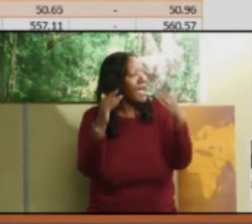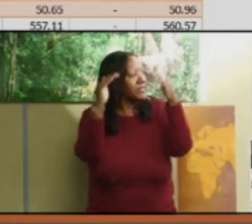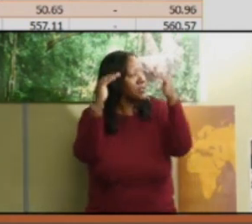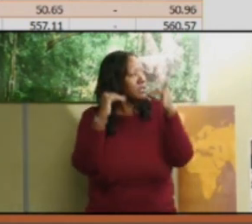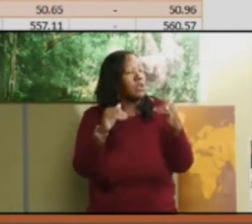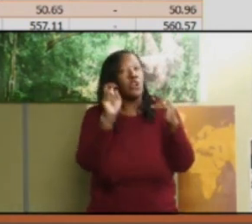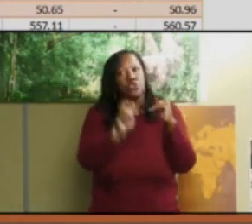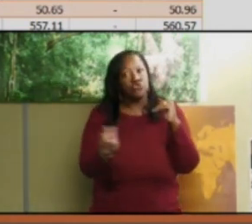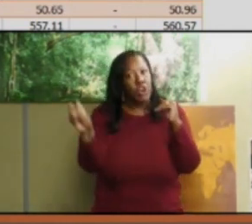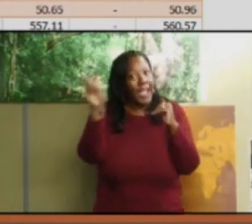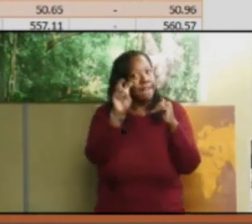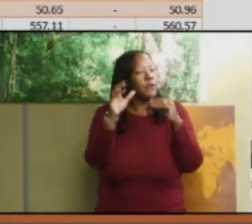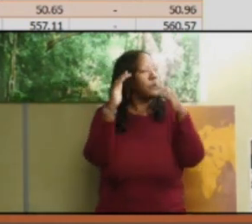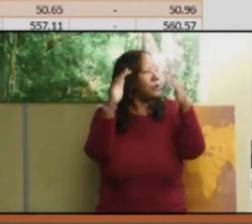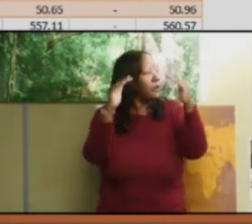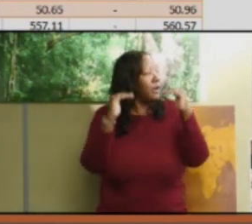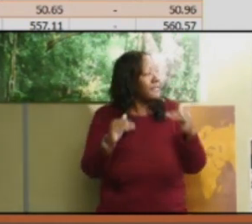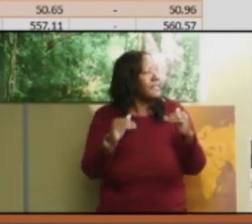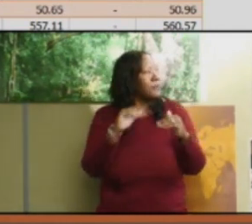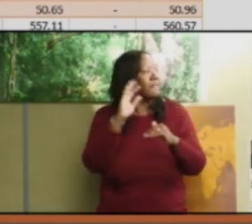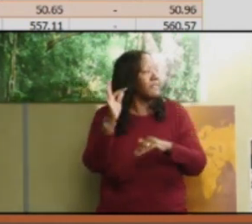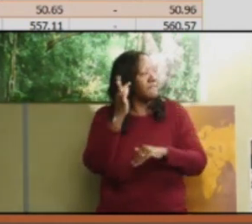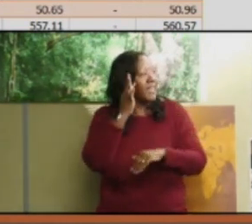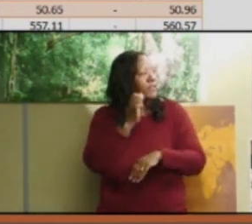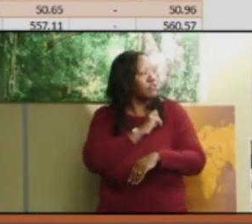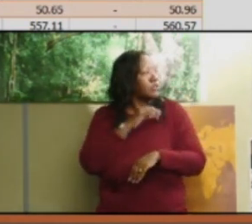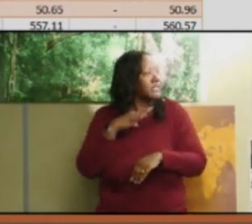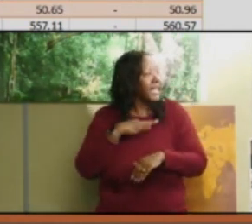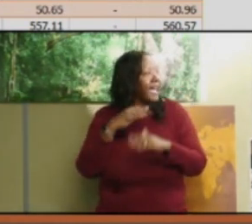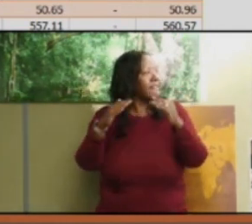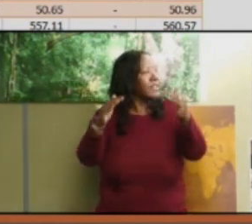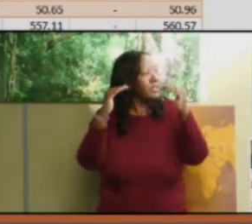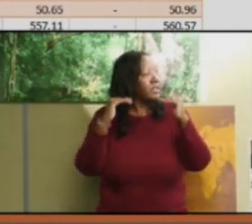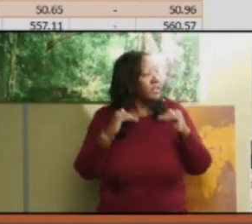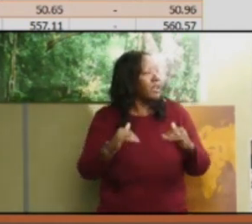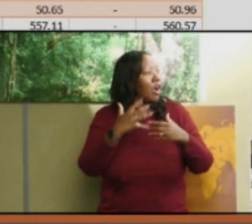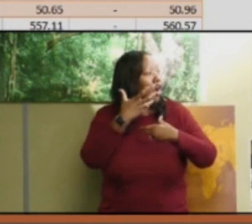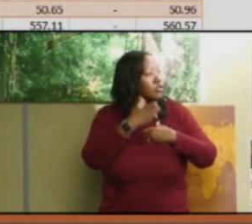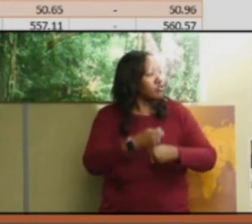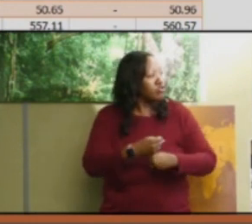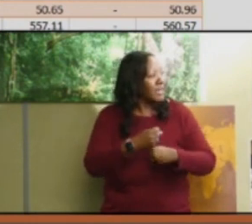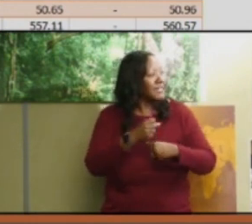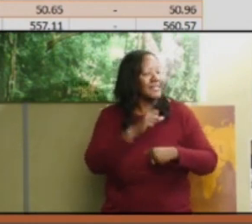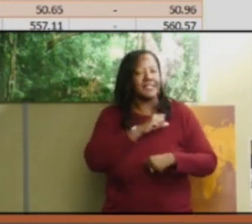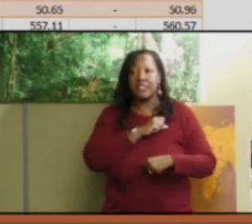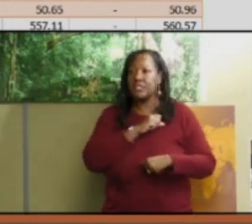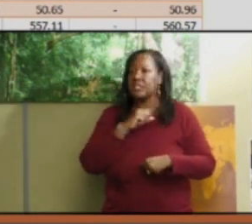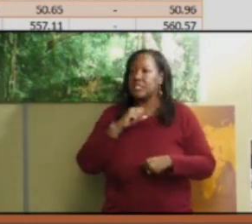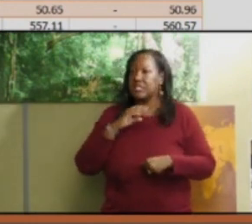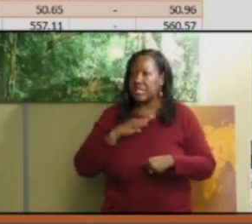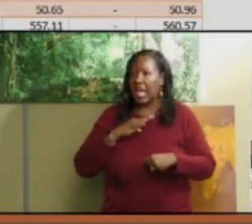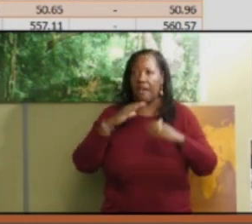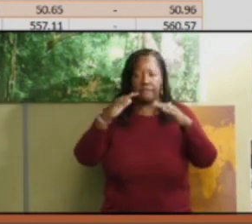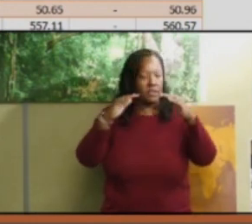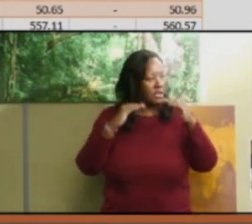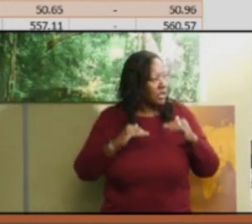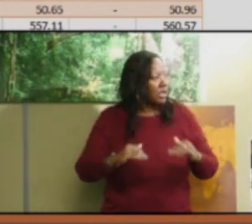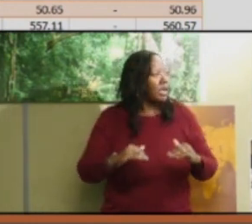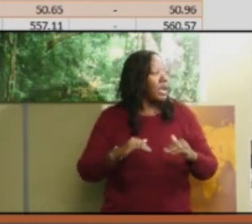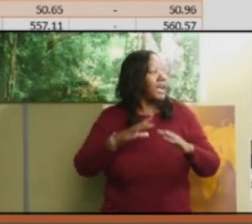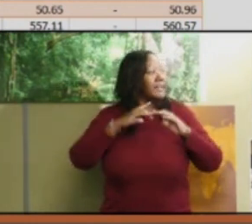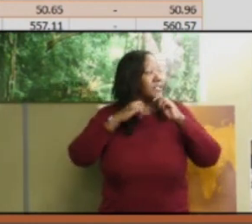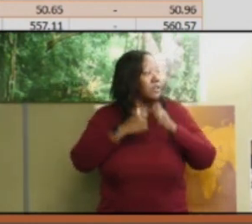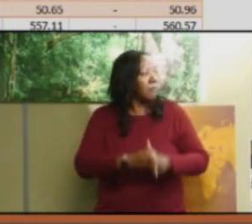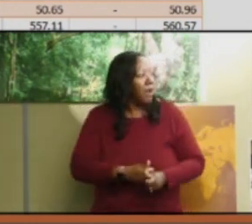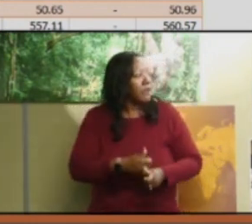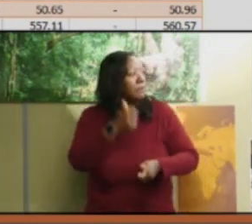federal staff salaries here. We have our trust staff salaries here. And these are monitored by every pay period